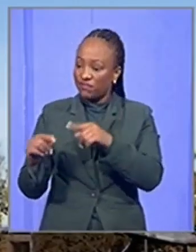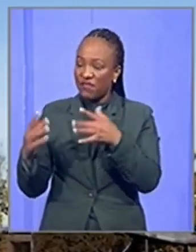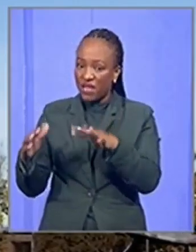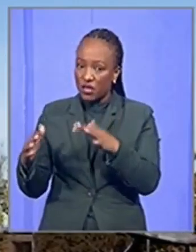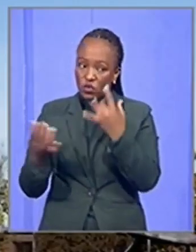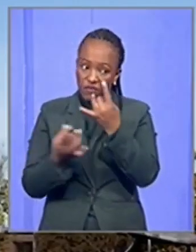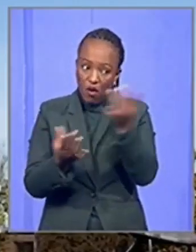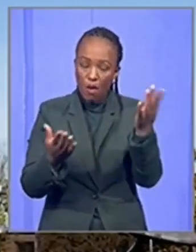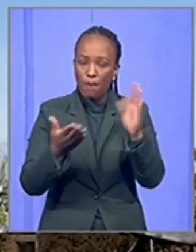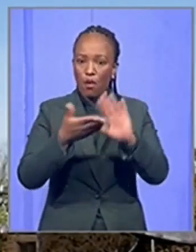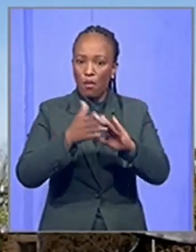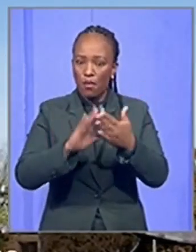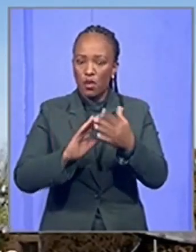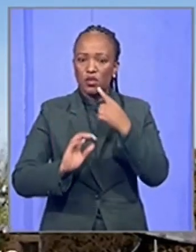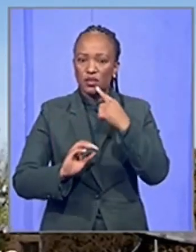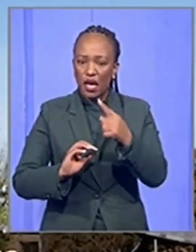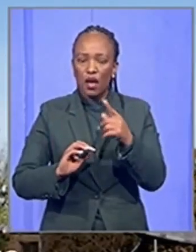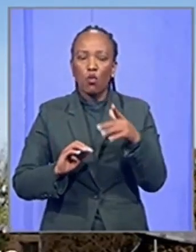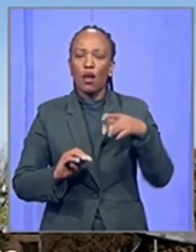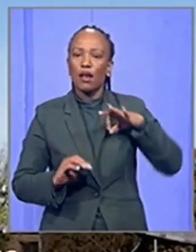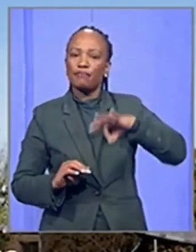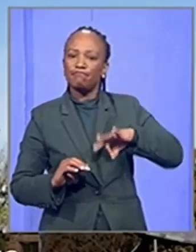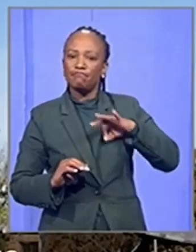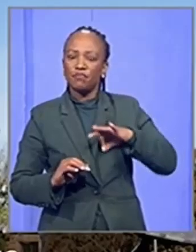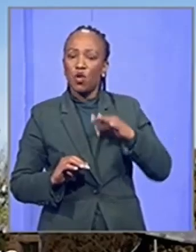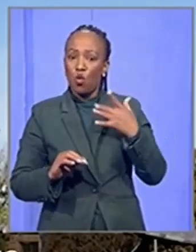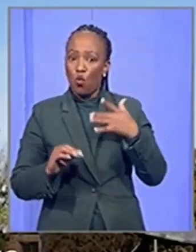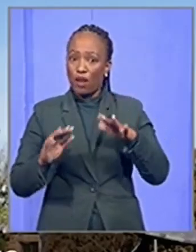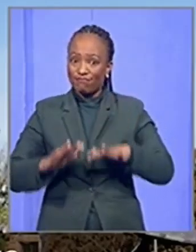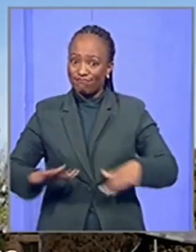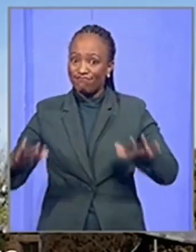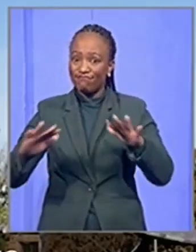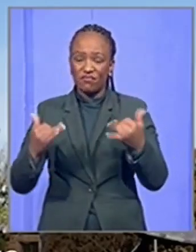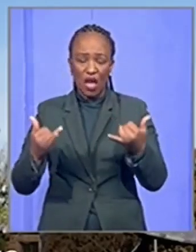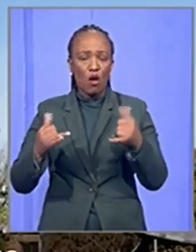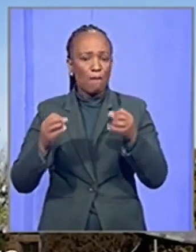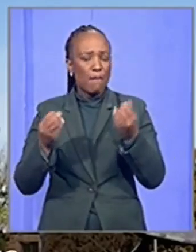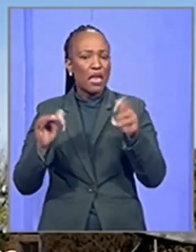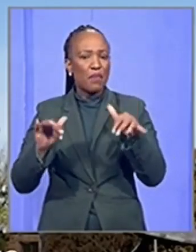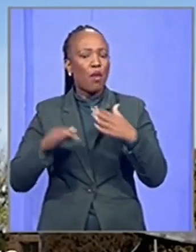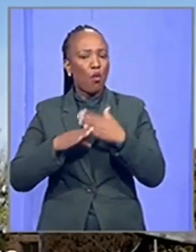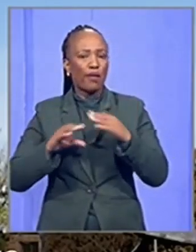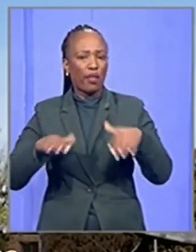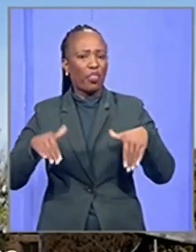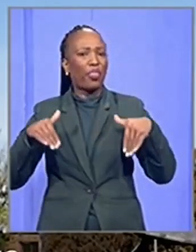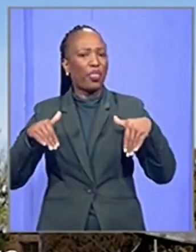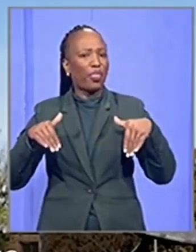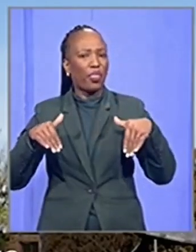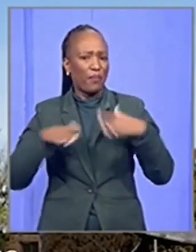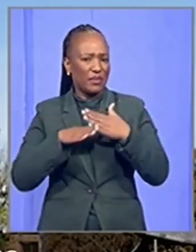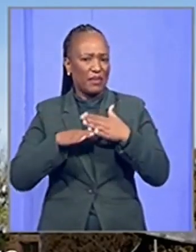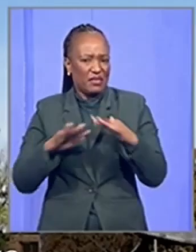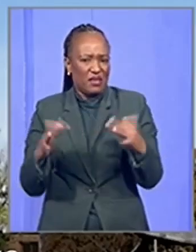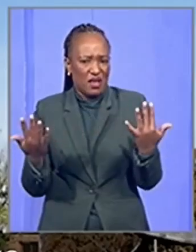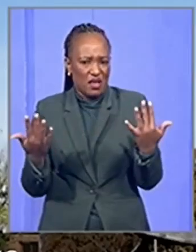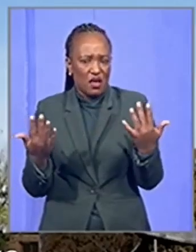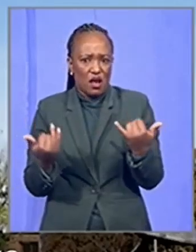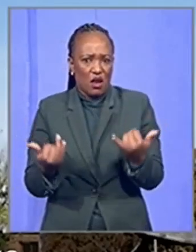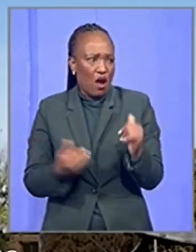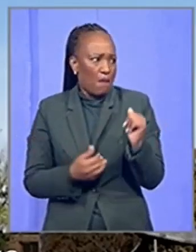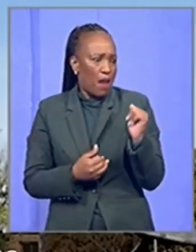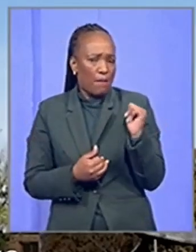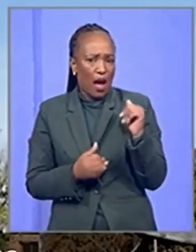se tlo benefita batho ba le ka le go ntse rena le crisis ka hara motho ya employment. So suddenly maobane so tla post